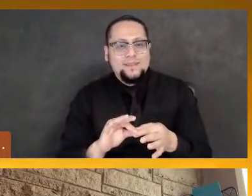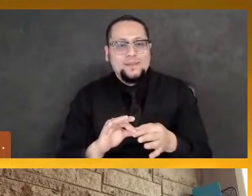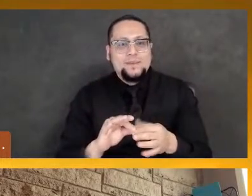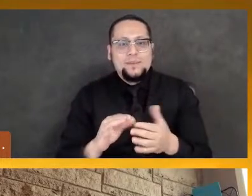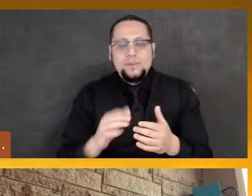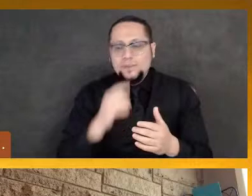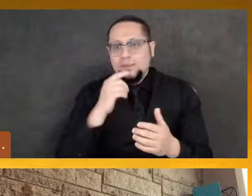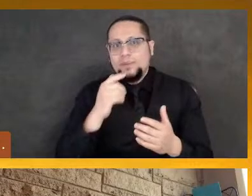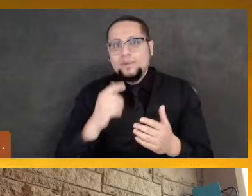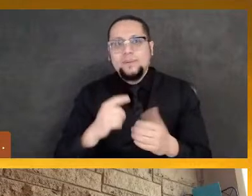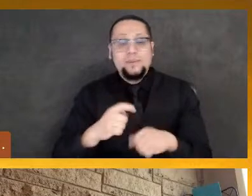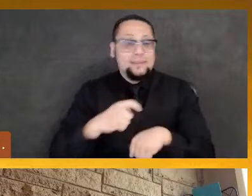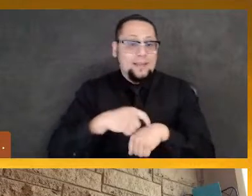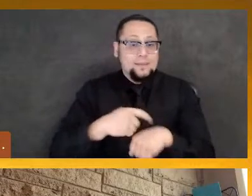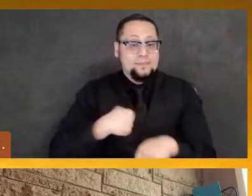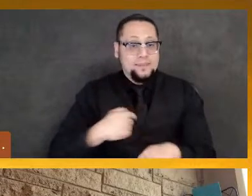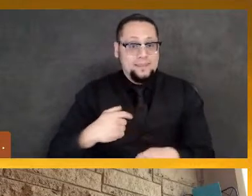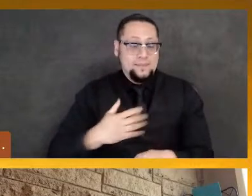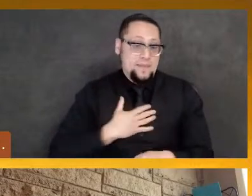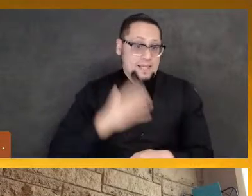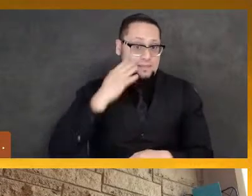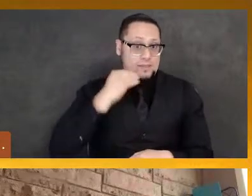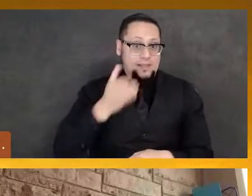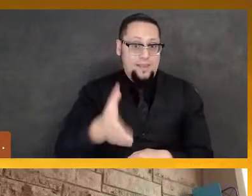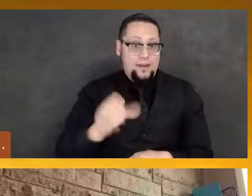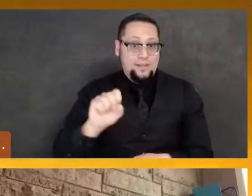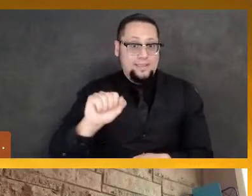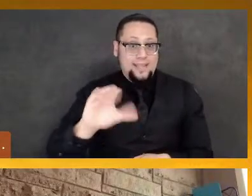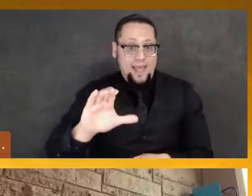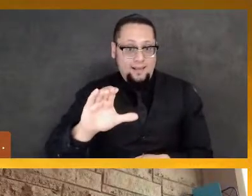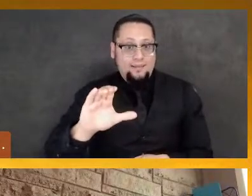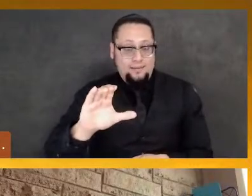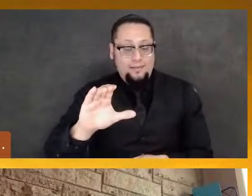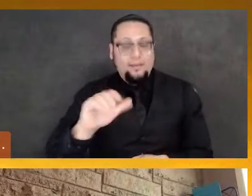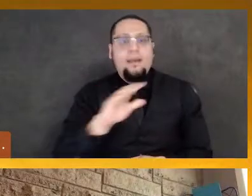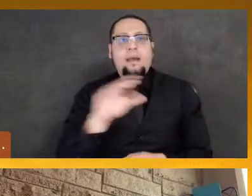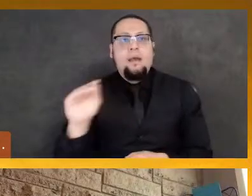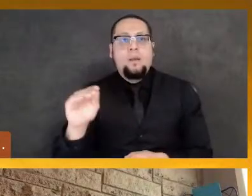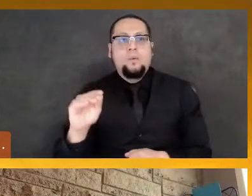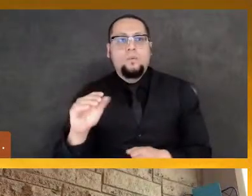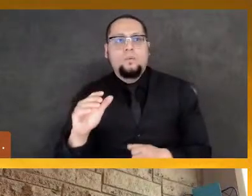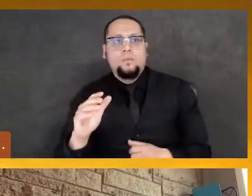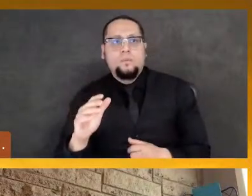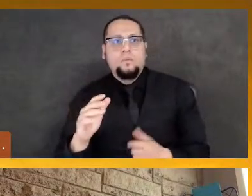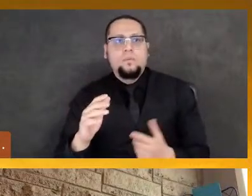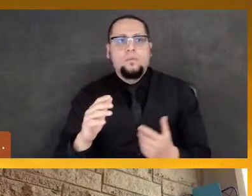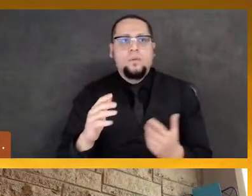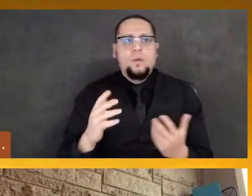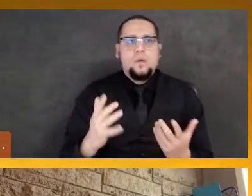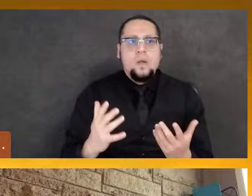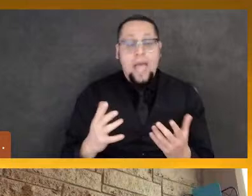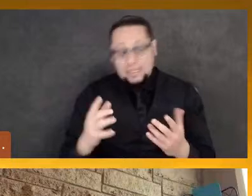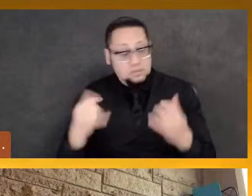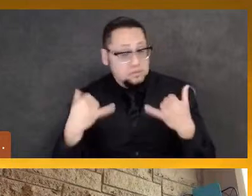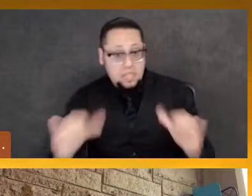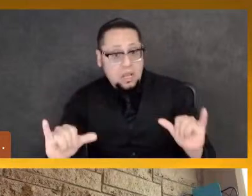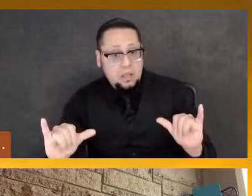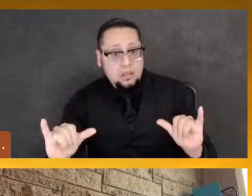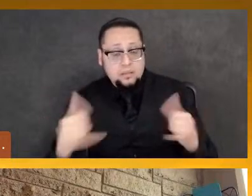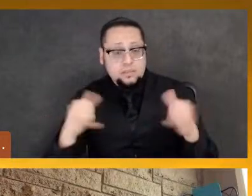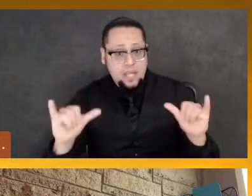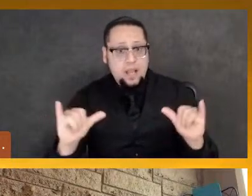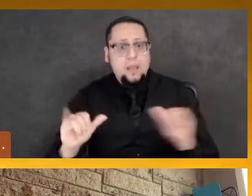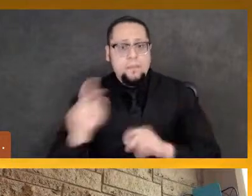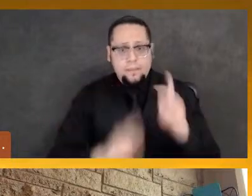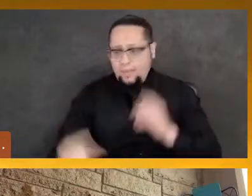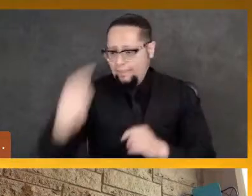that with my experience at SAC and in the ways that there are still these narratives